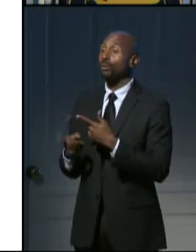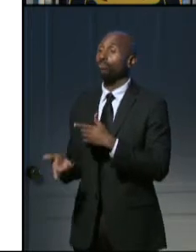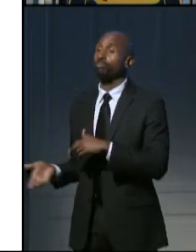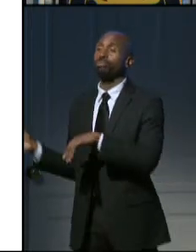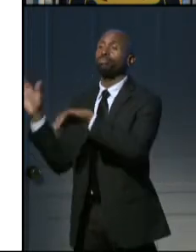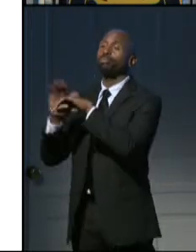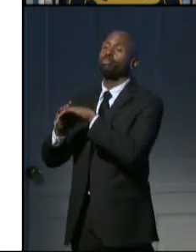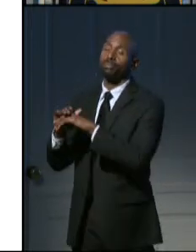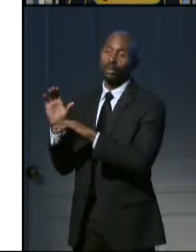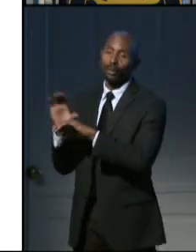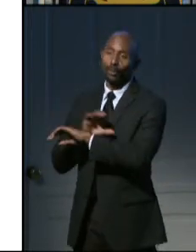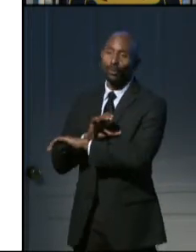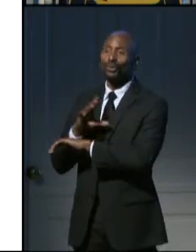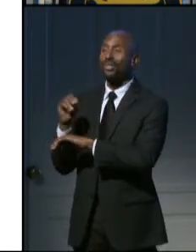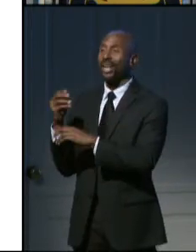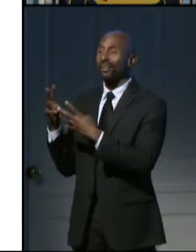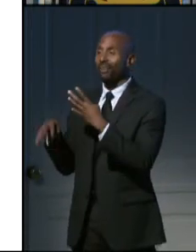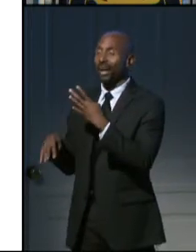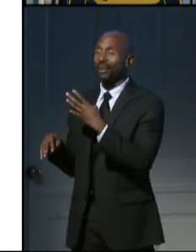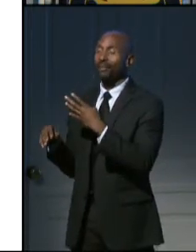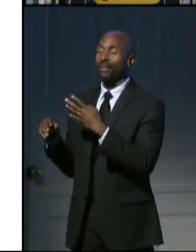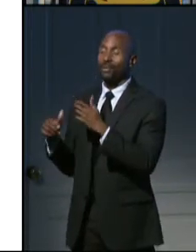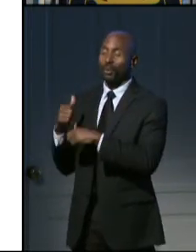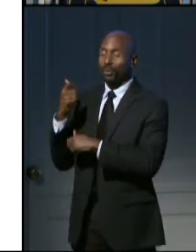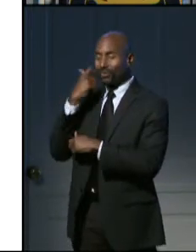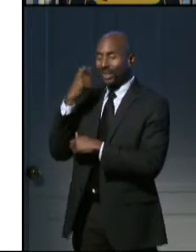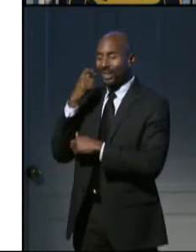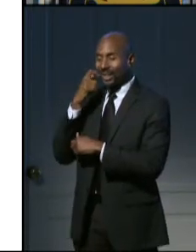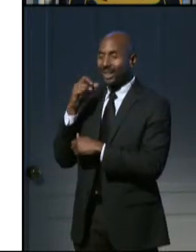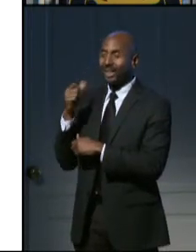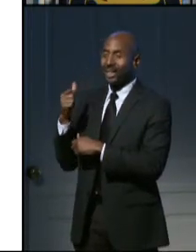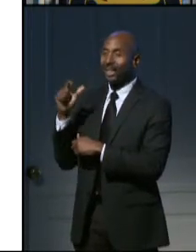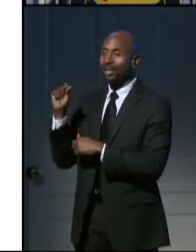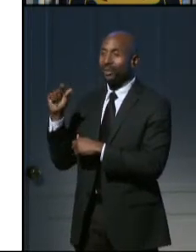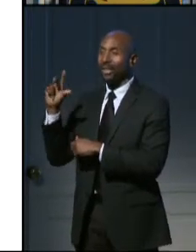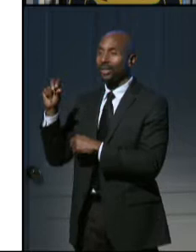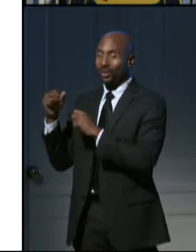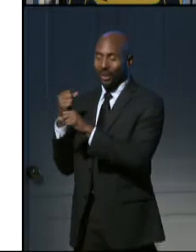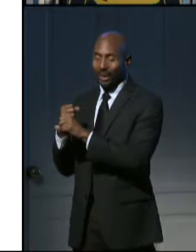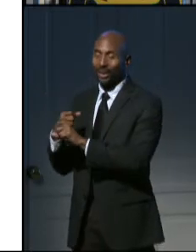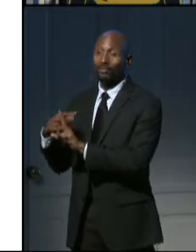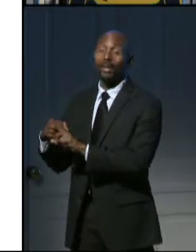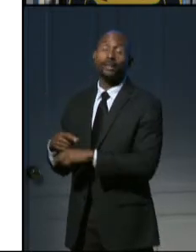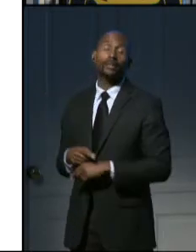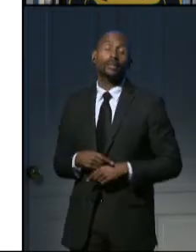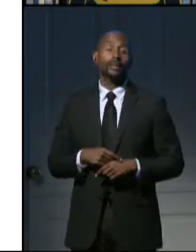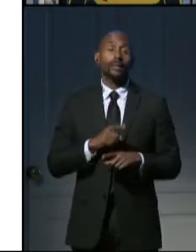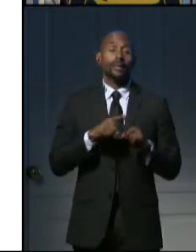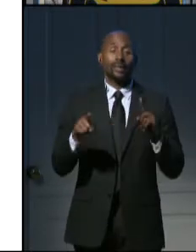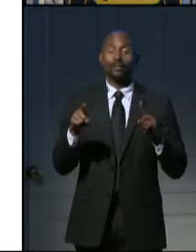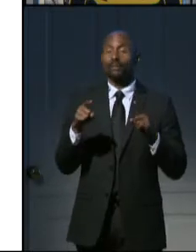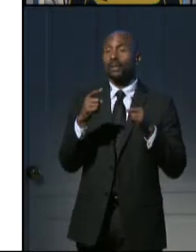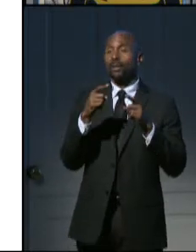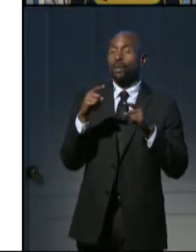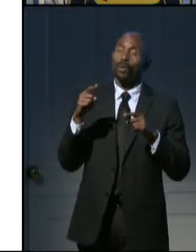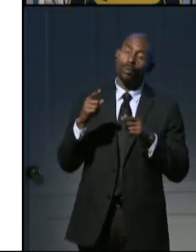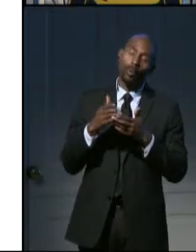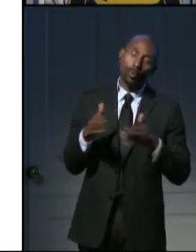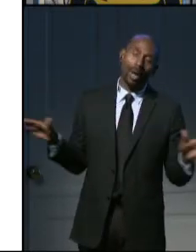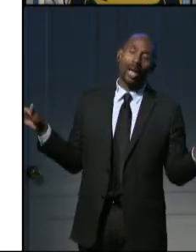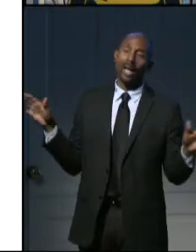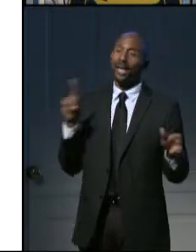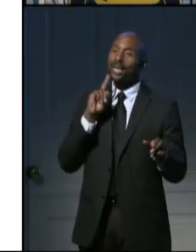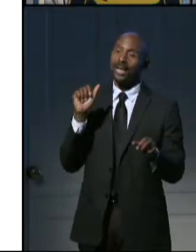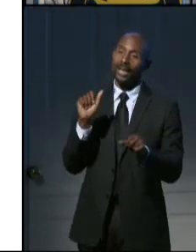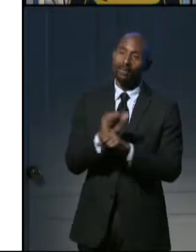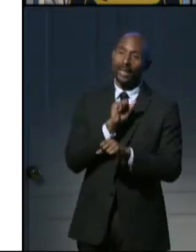In the past few decades, we've seen great applicability in large-scale enterprise solutions, government, space programs,